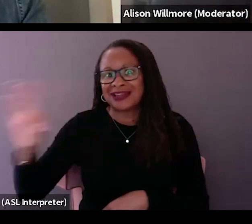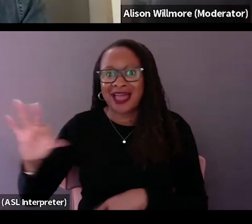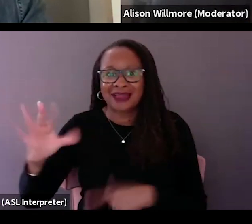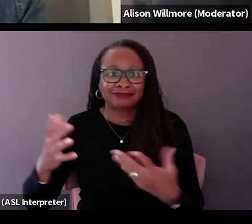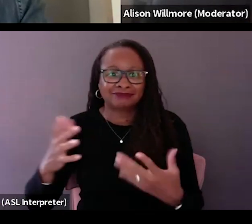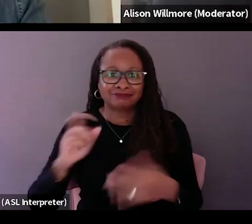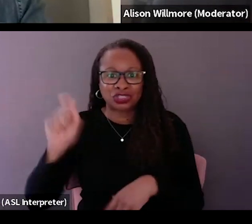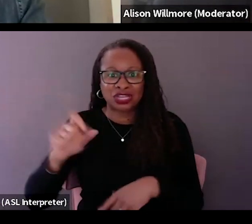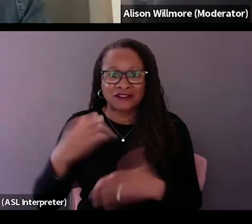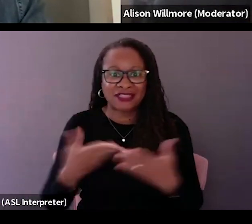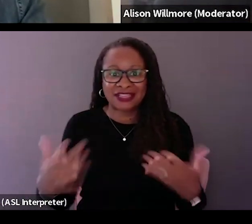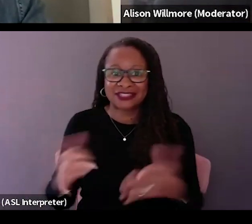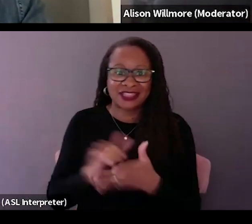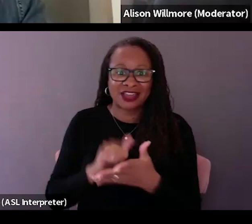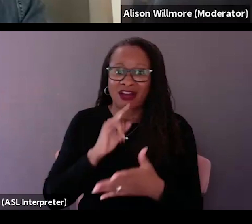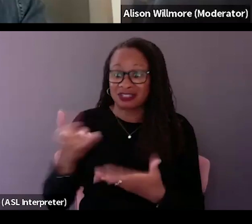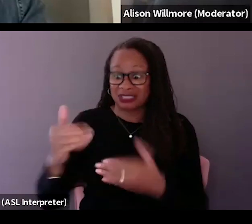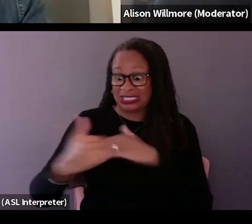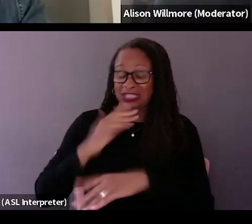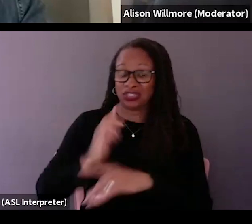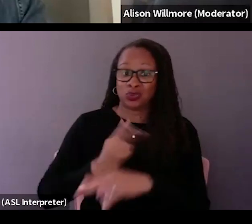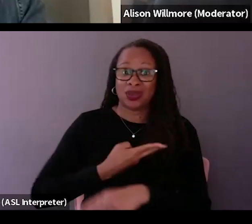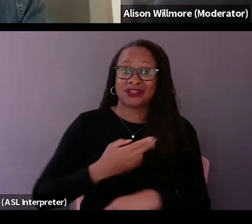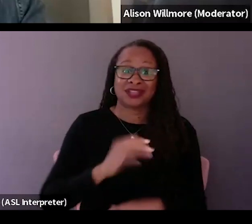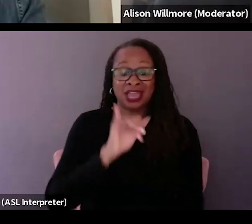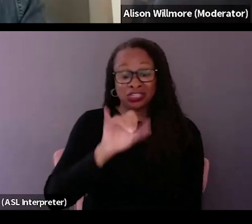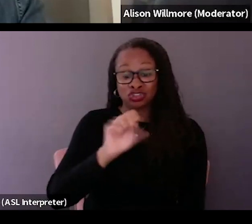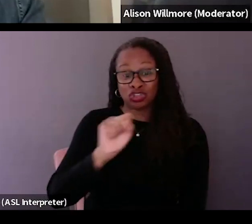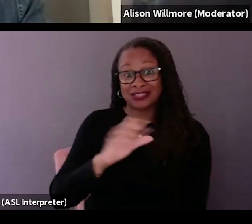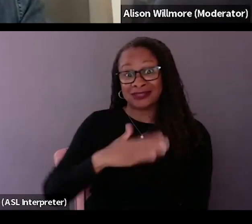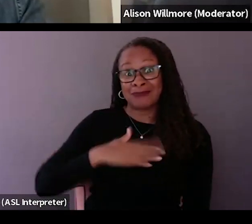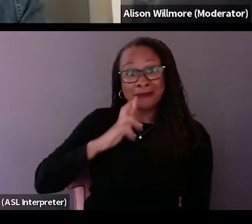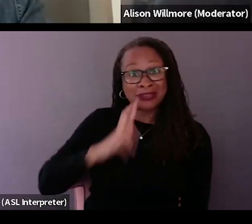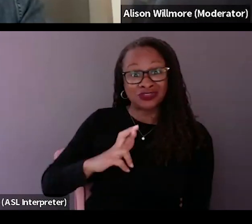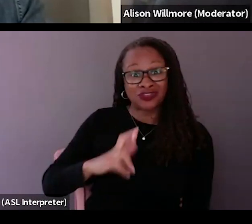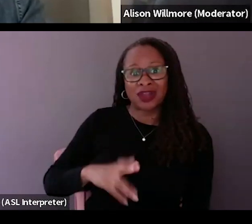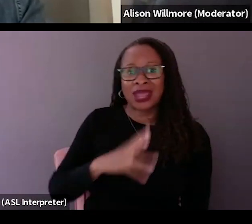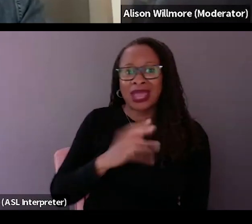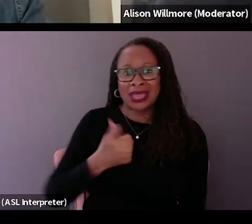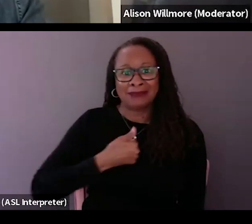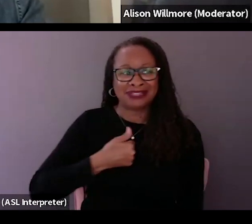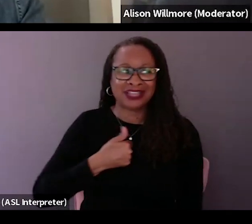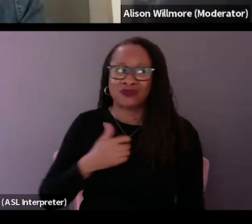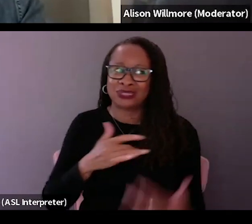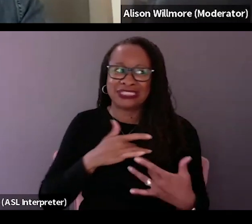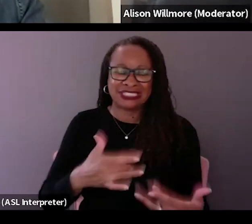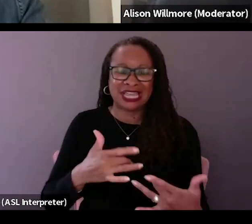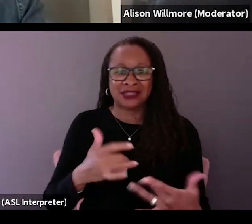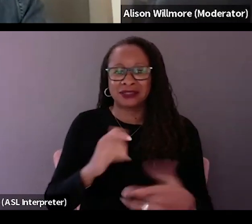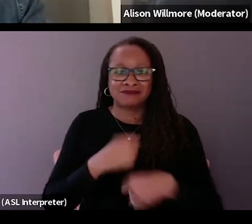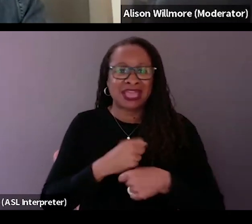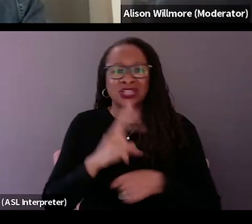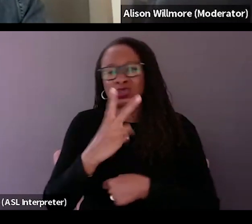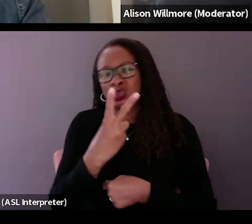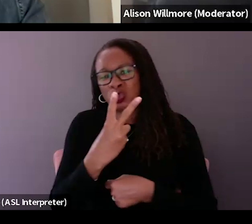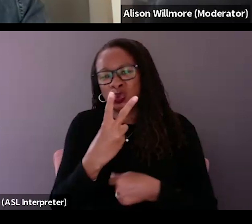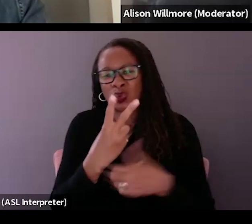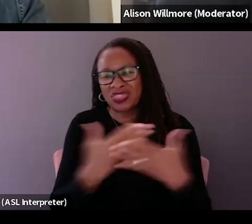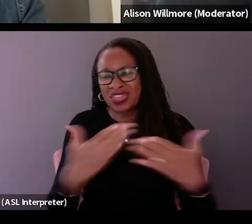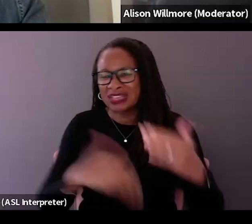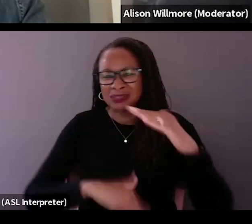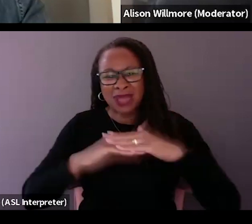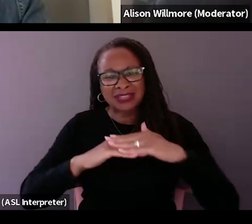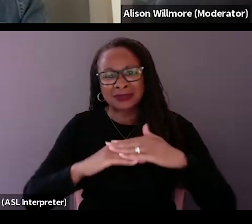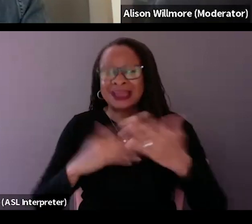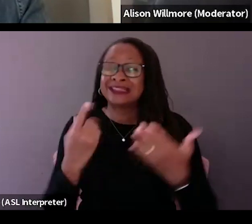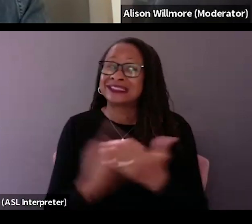don't have the time. Like, Jess and I only want to make two things maximum. Sometimes we've made three at the same time, but we don't aspire